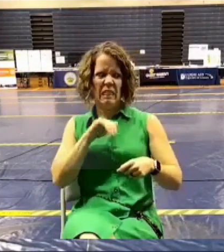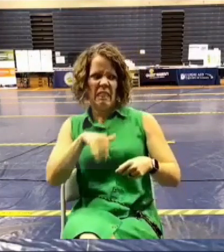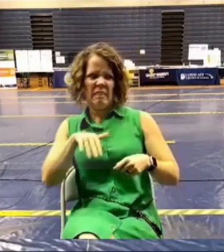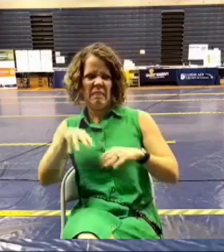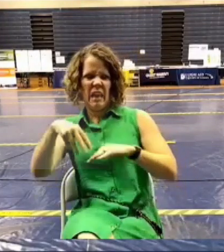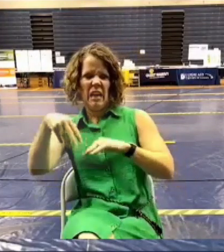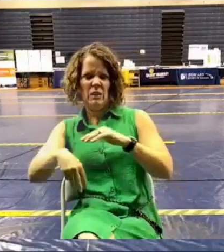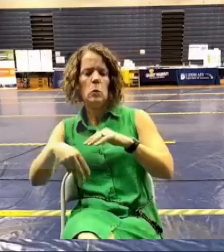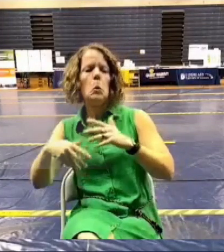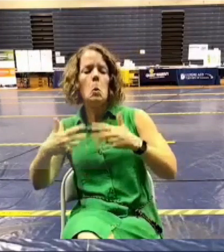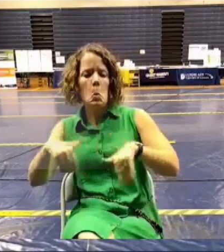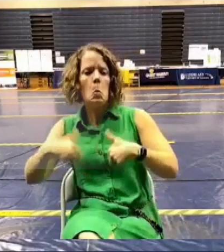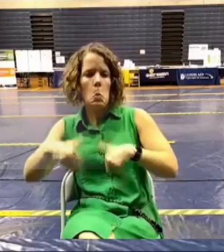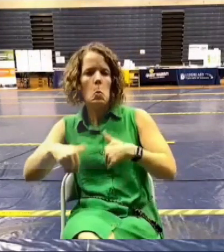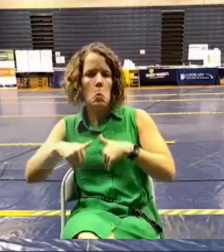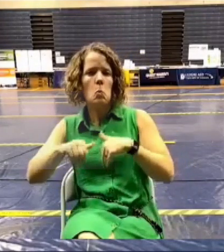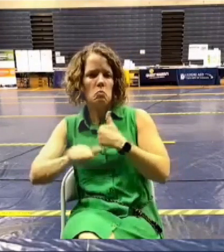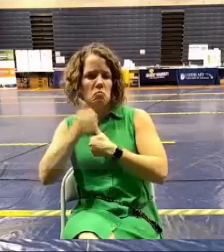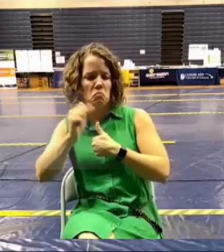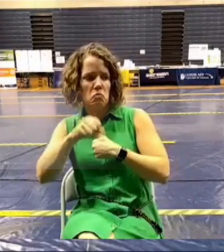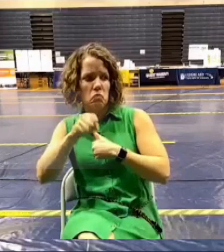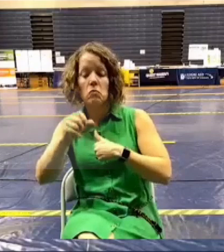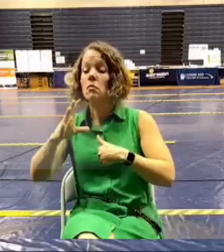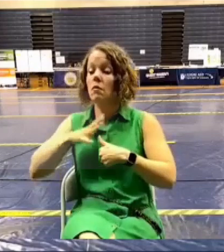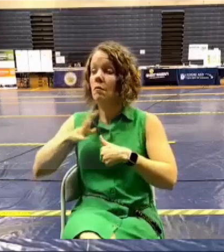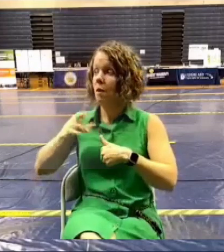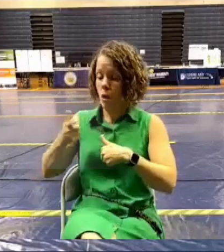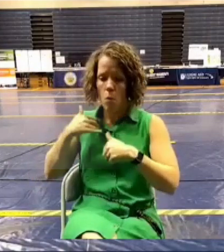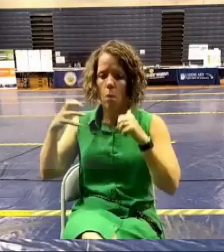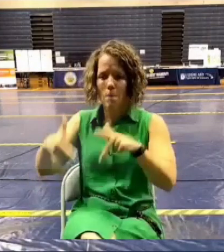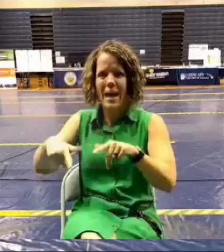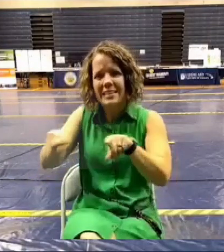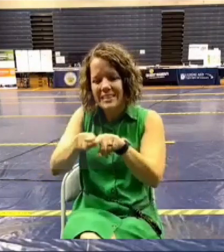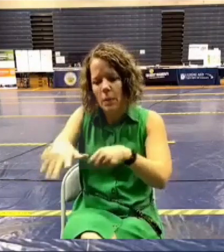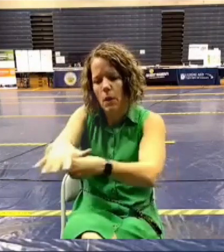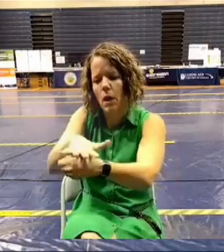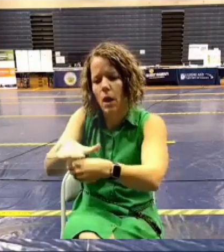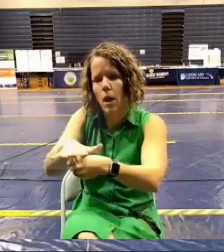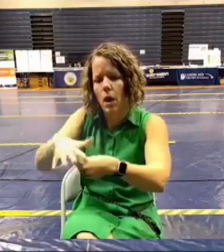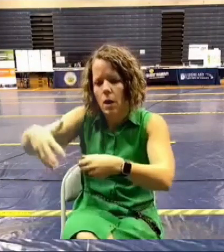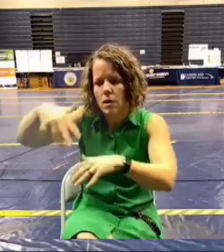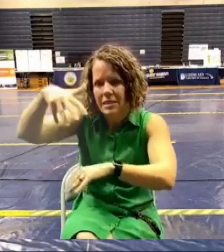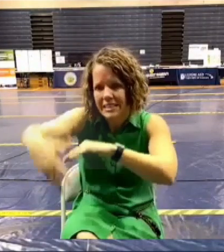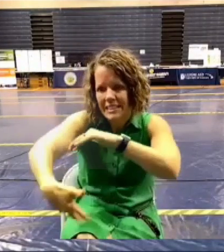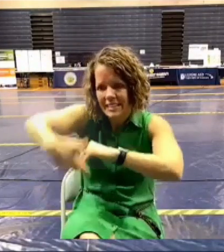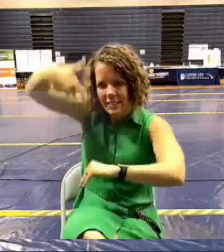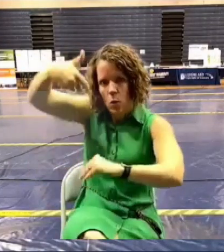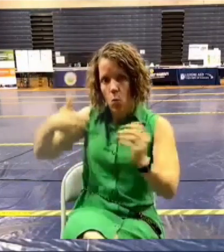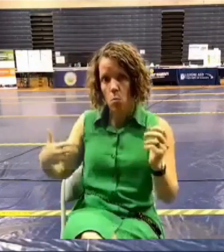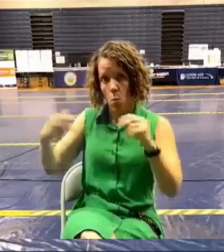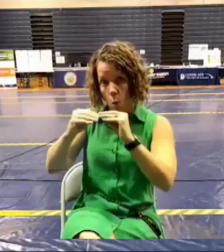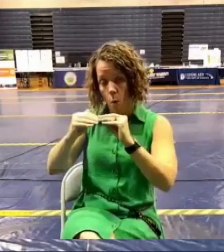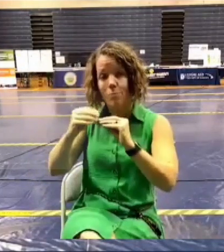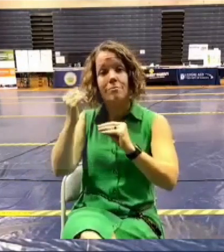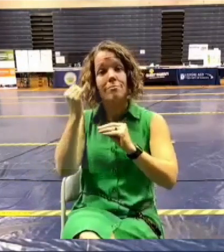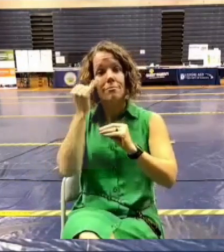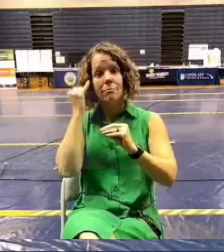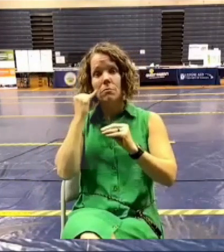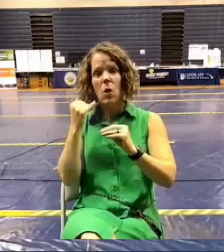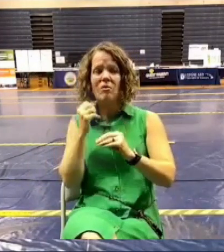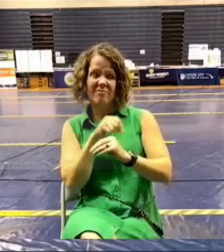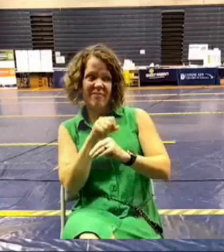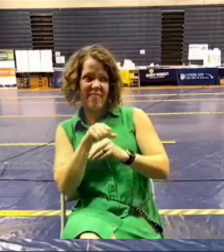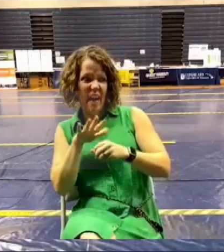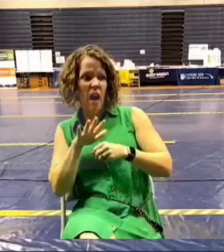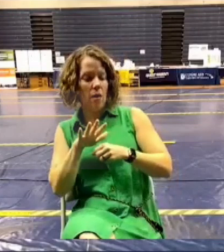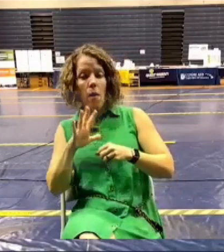quadranted off to reduce the amount that we need to take. If parts of that come back clean, but say one part